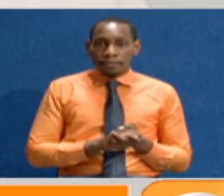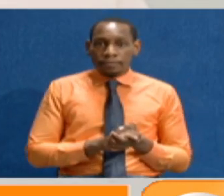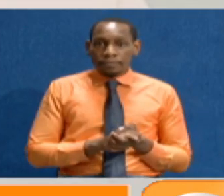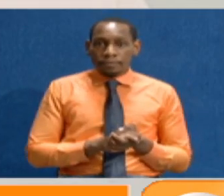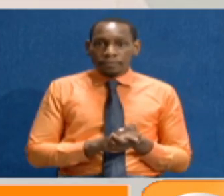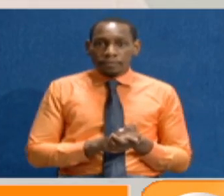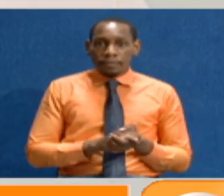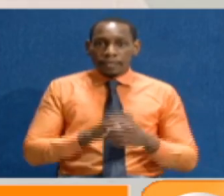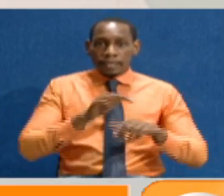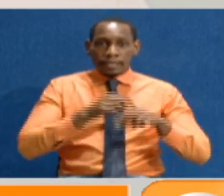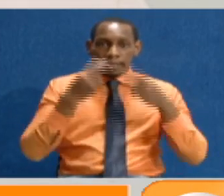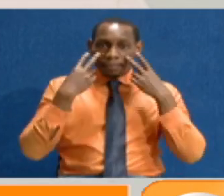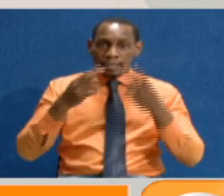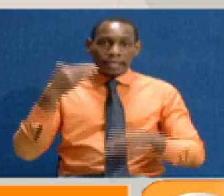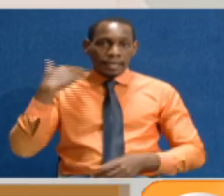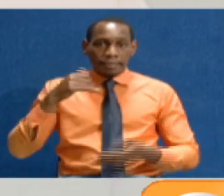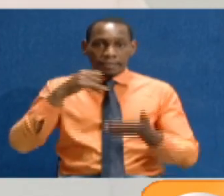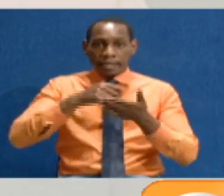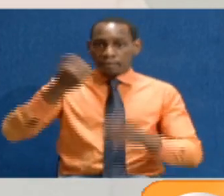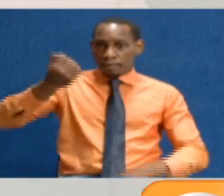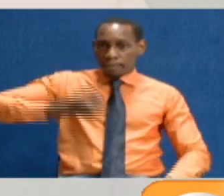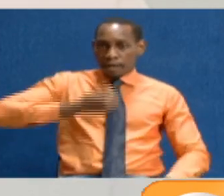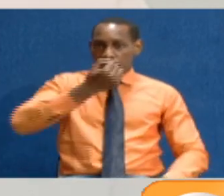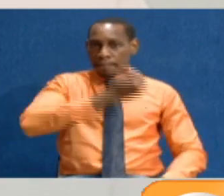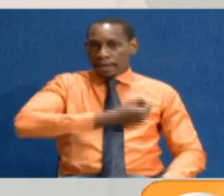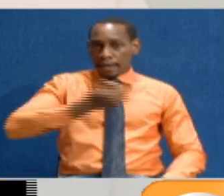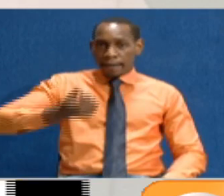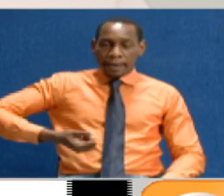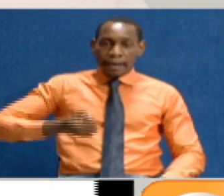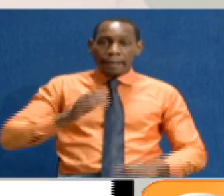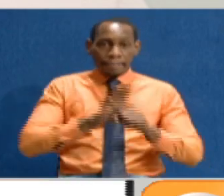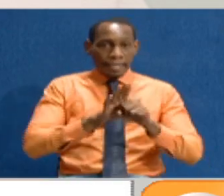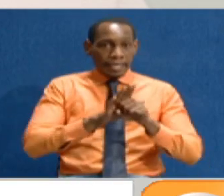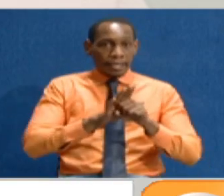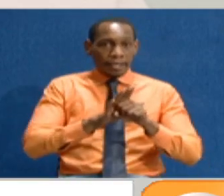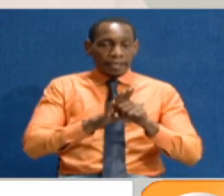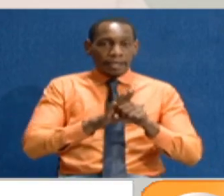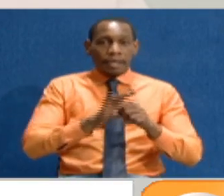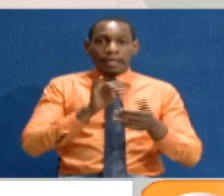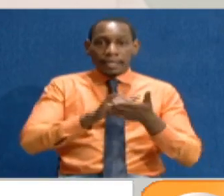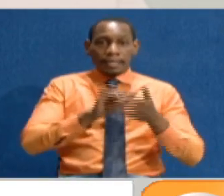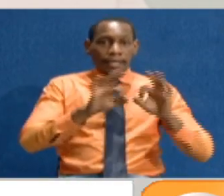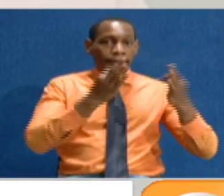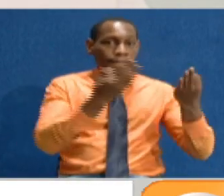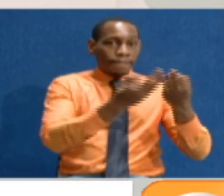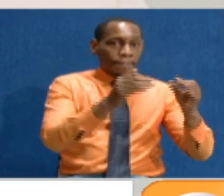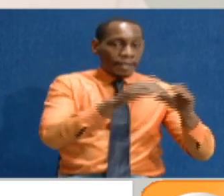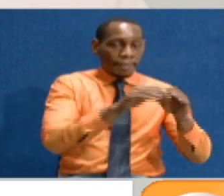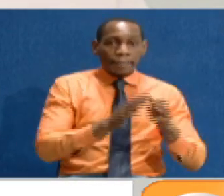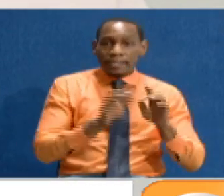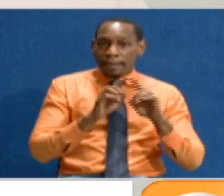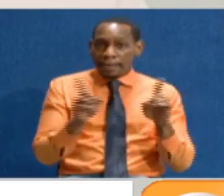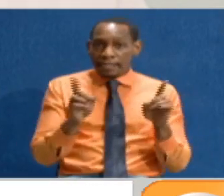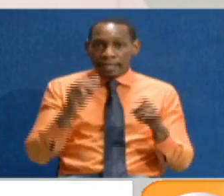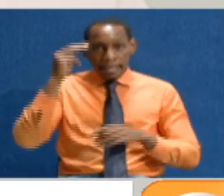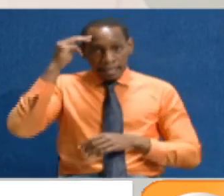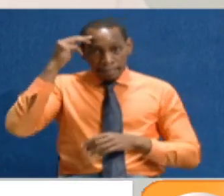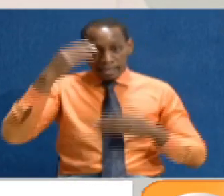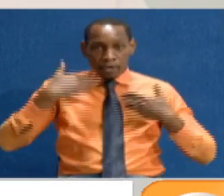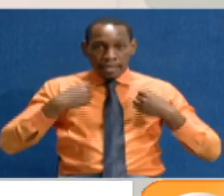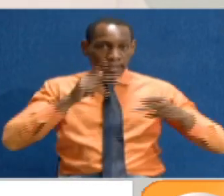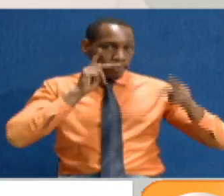see crimes involving stabbings and multiple stabs, of course it's family members, but then from a mental